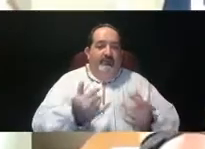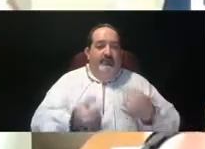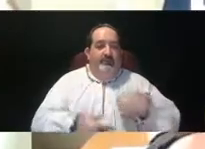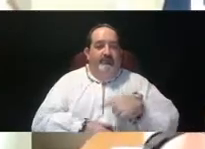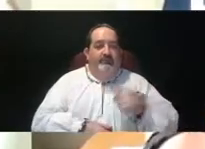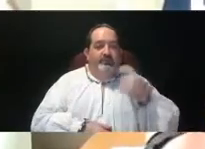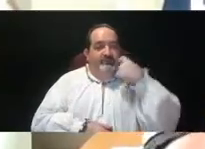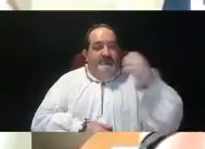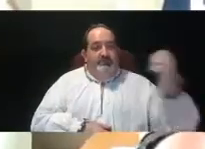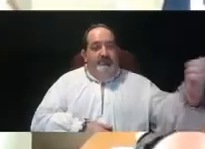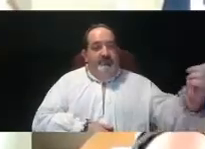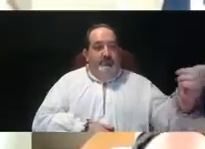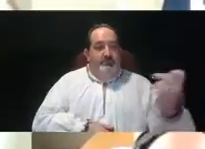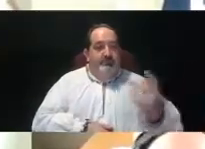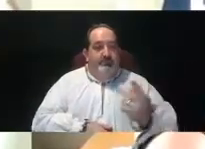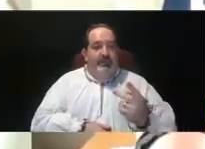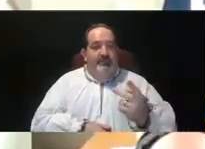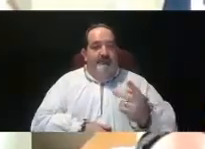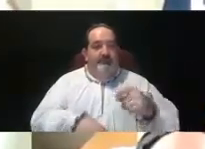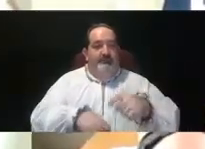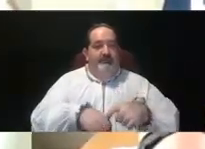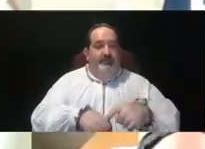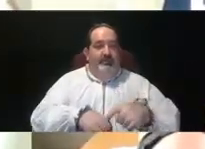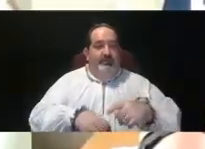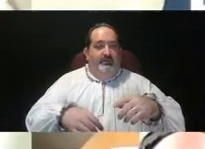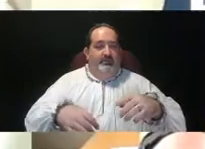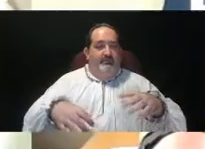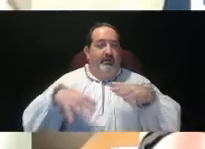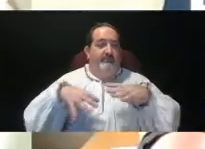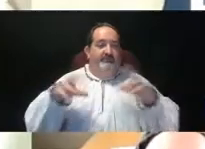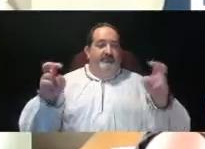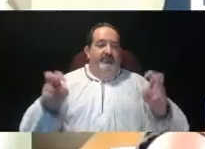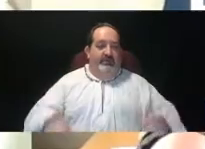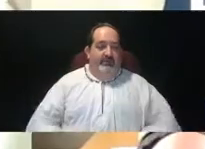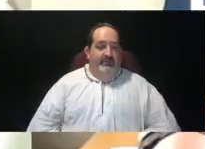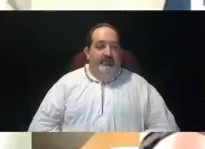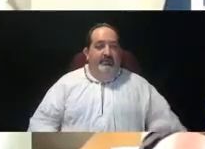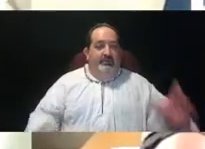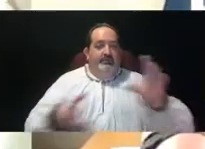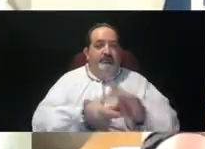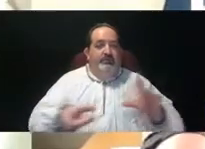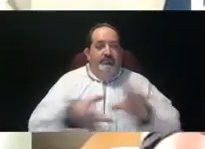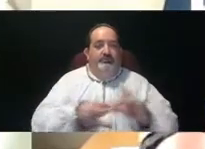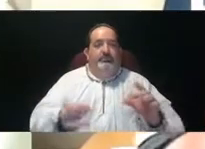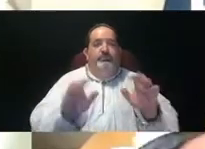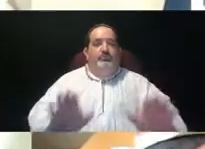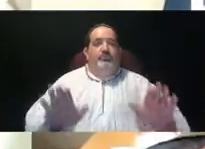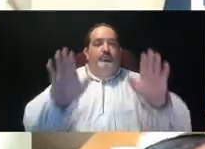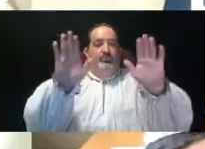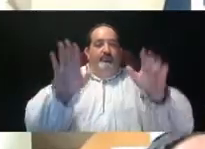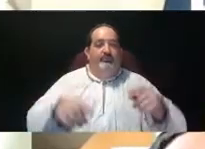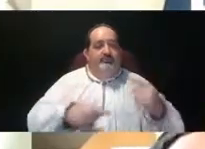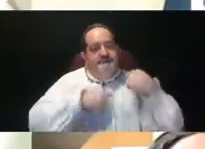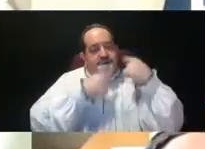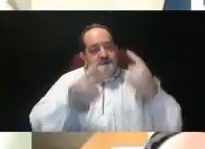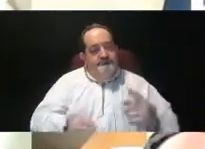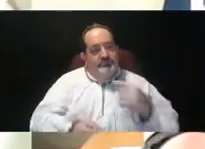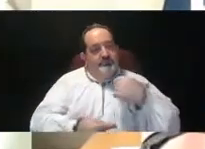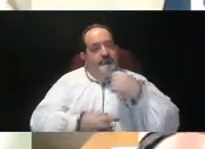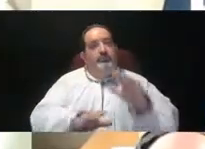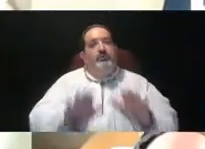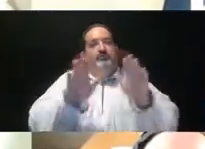just returning from a time off. And you told us a great story. And you've been telling great